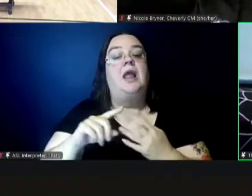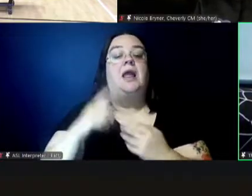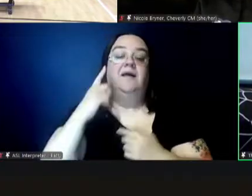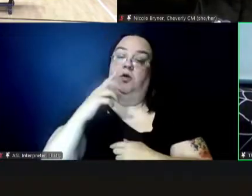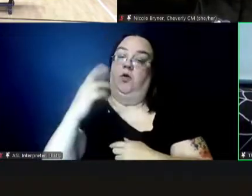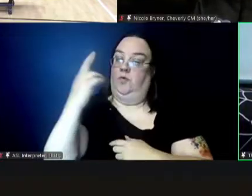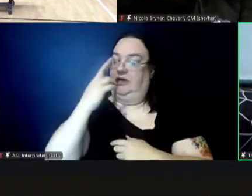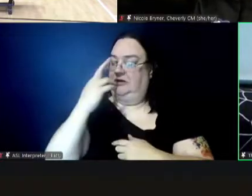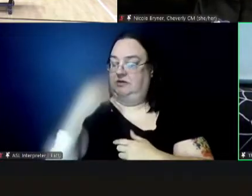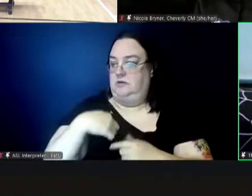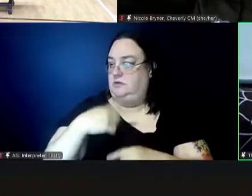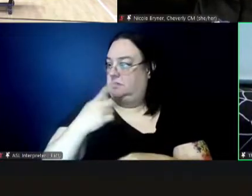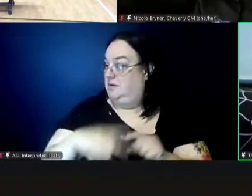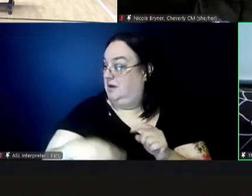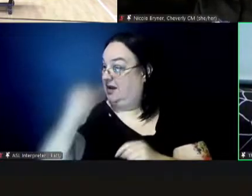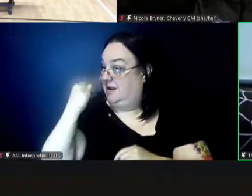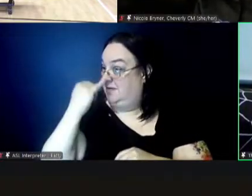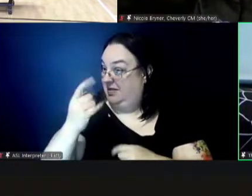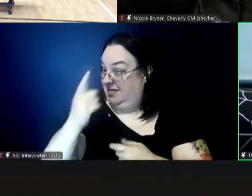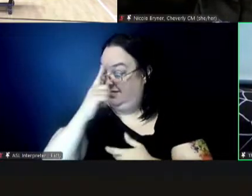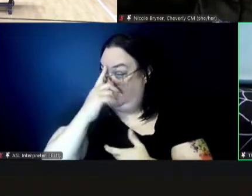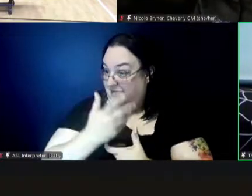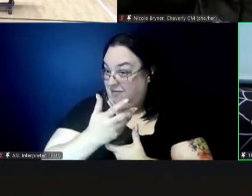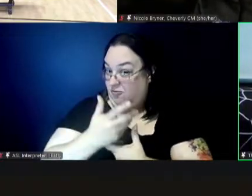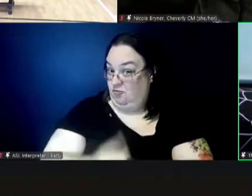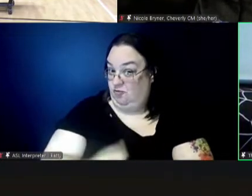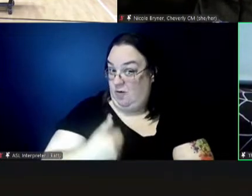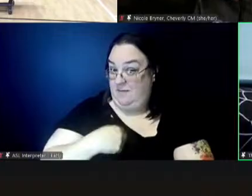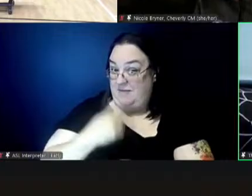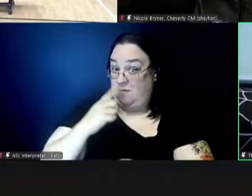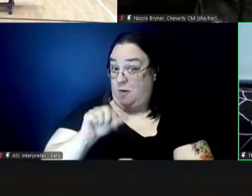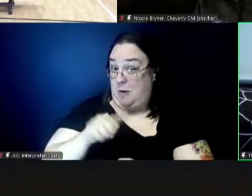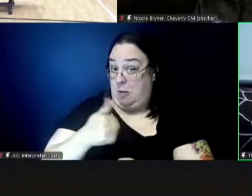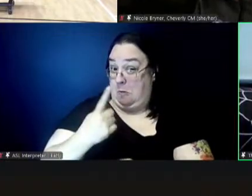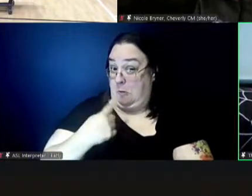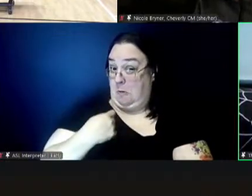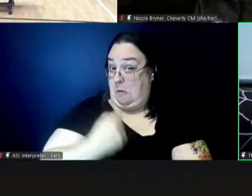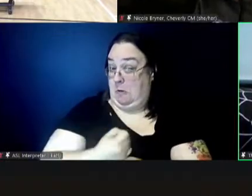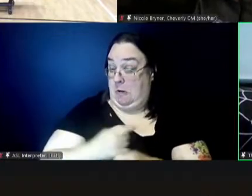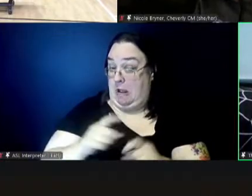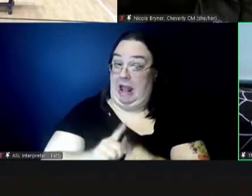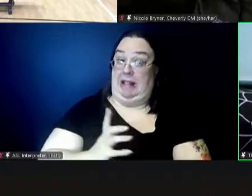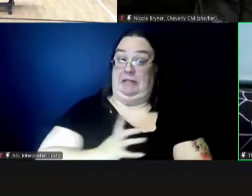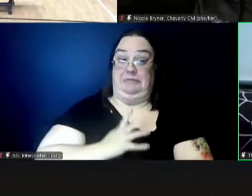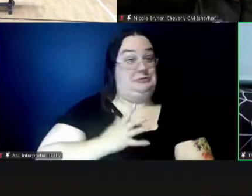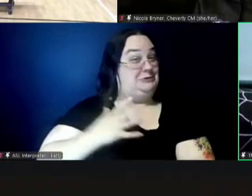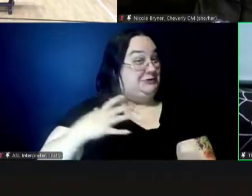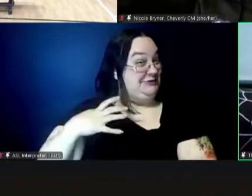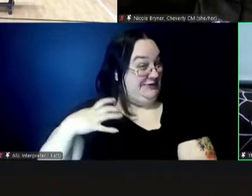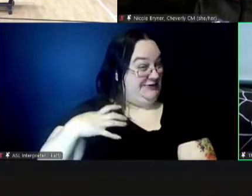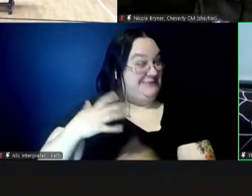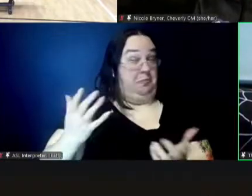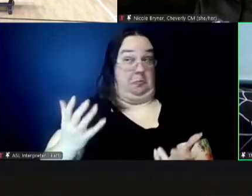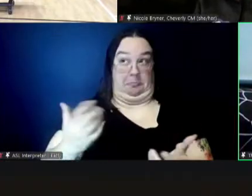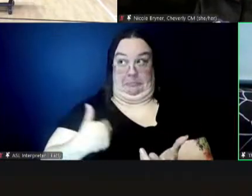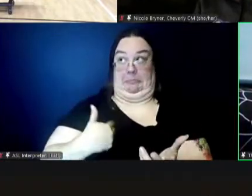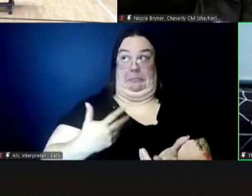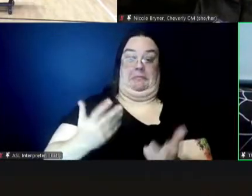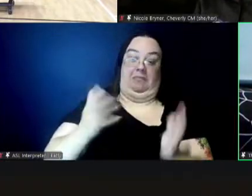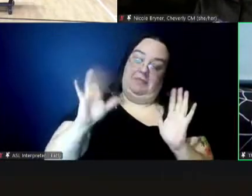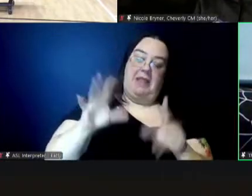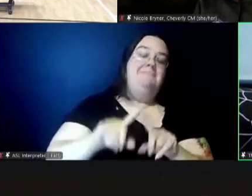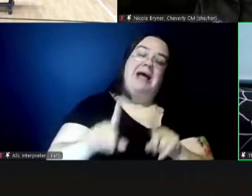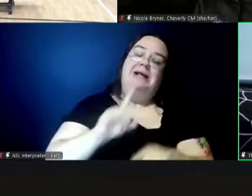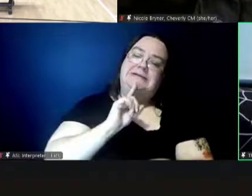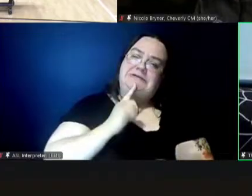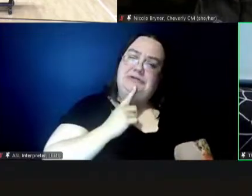can't fathom, they put their faith and trust in me for another year as the official chair. And in all seriousness, so I